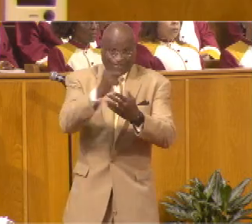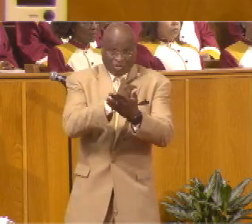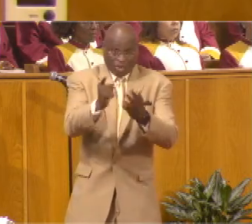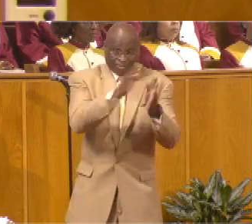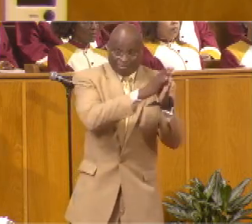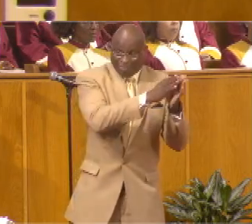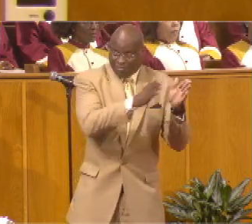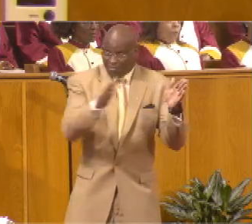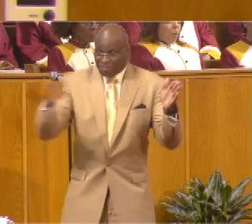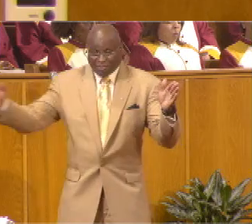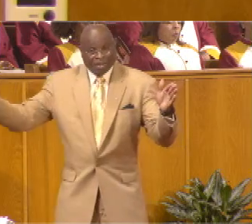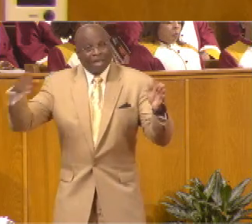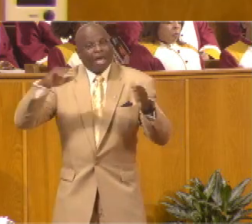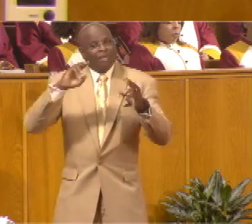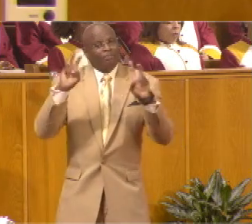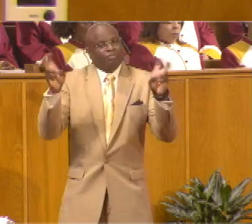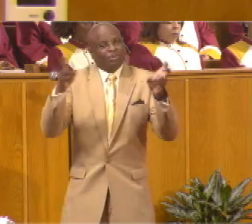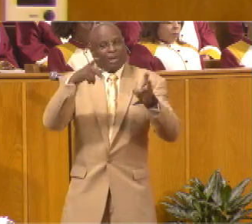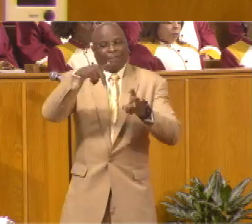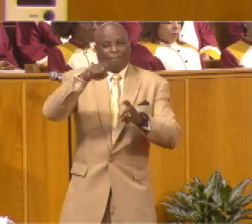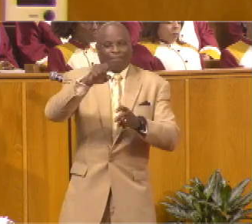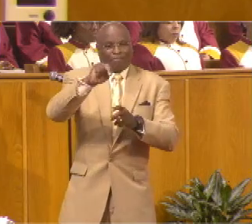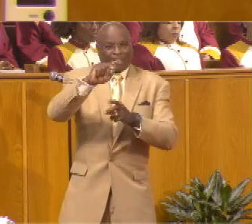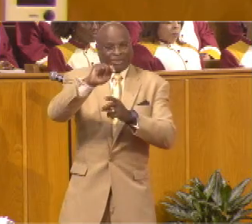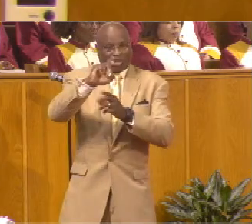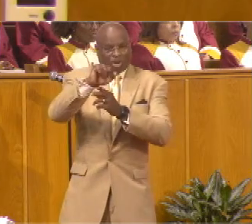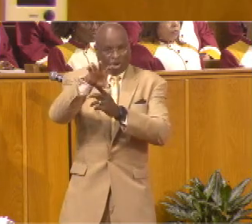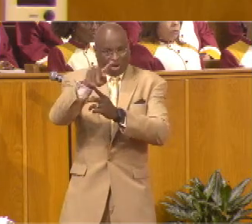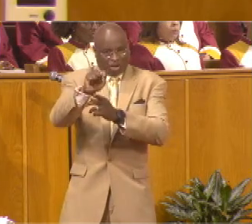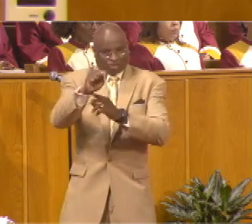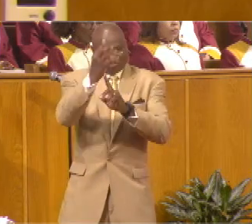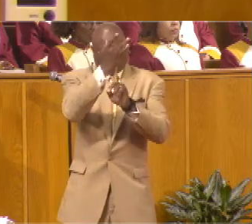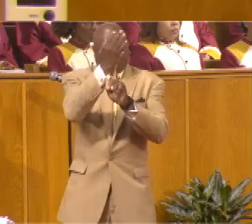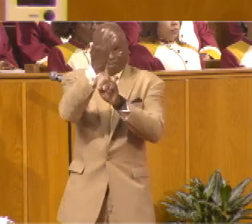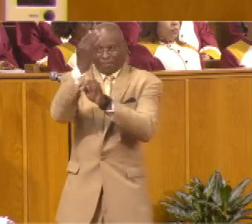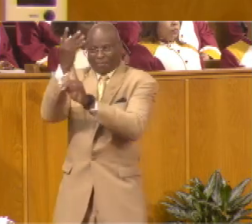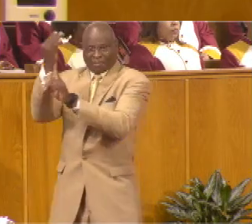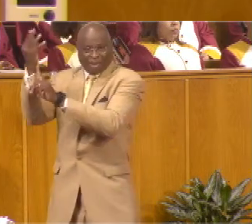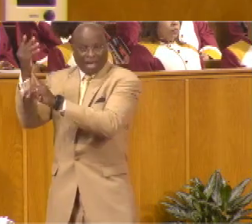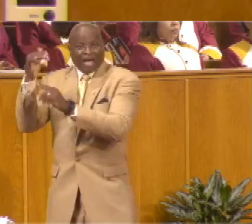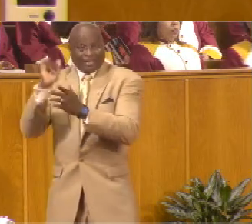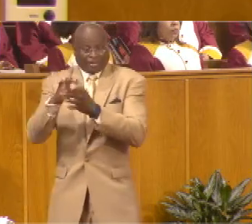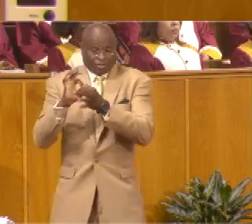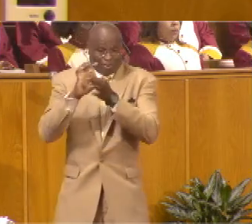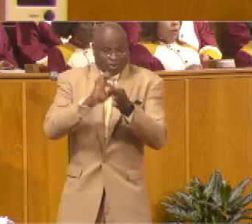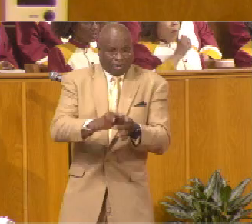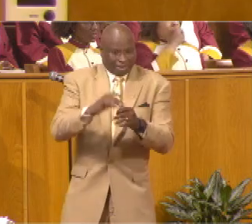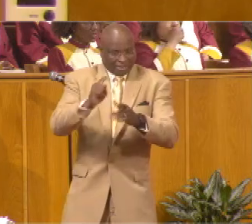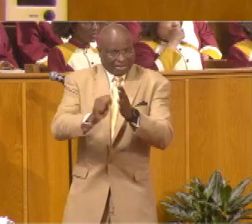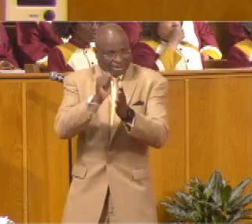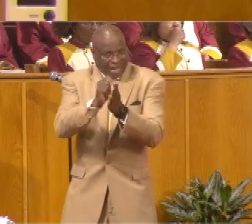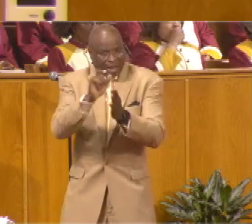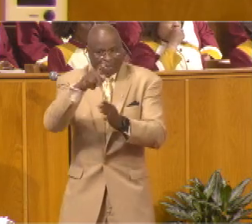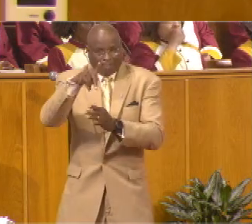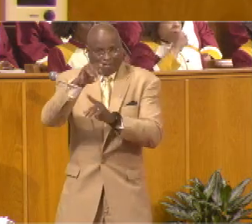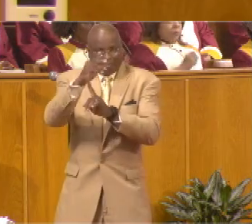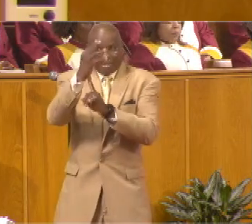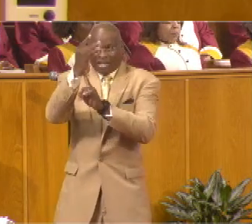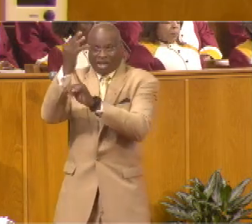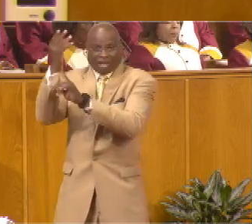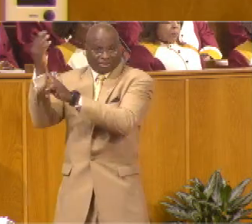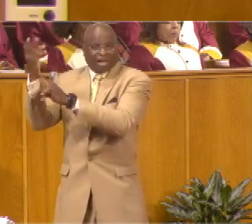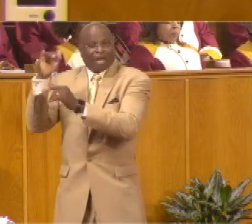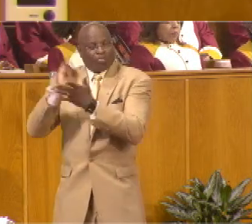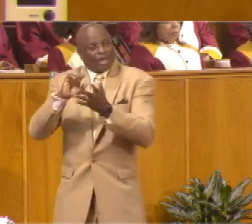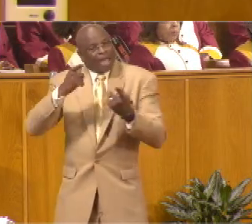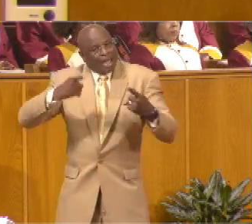Pentecost, which ends on next Sunday, the day of Pentecost, and in alignment with the season of Pentecost, we have been engaged